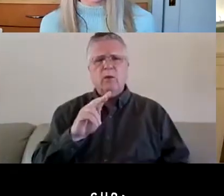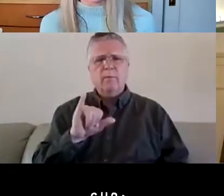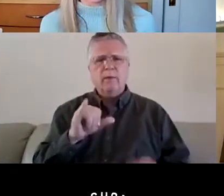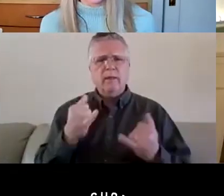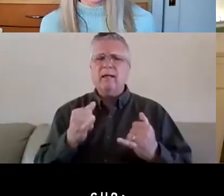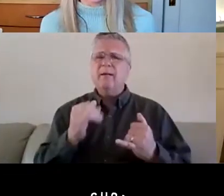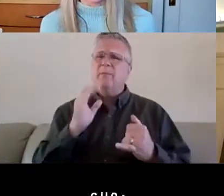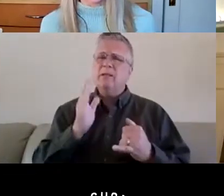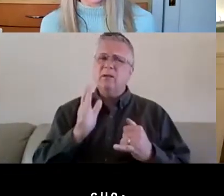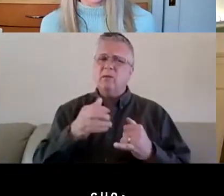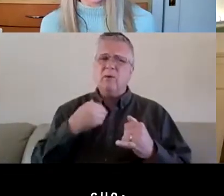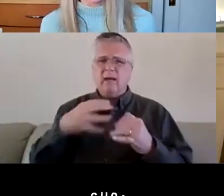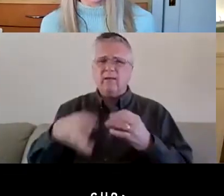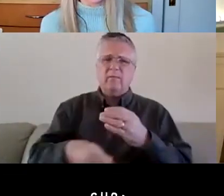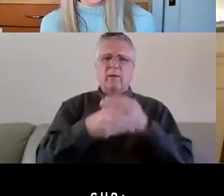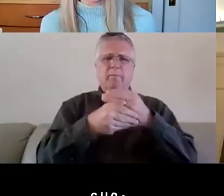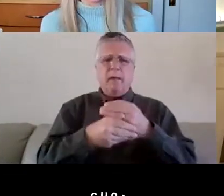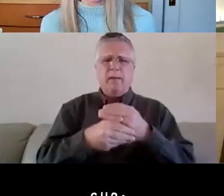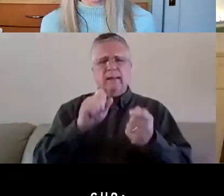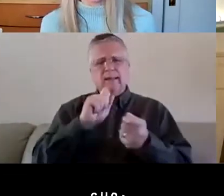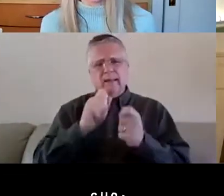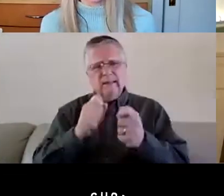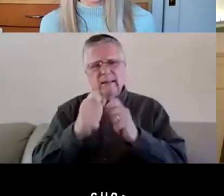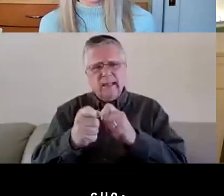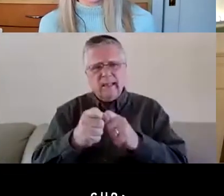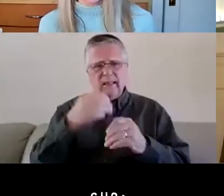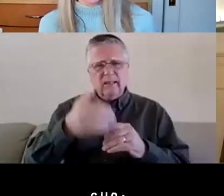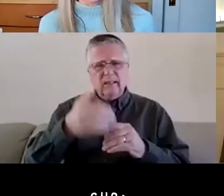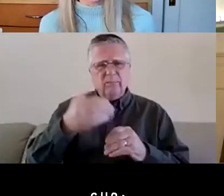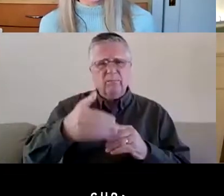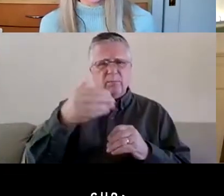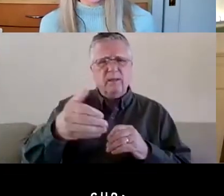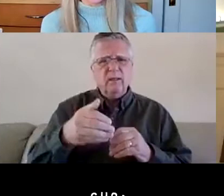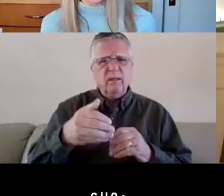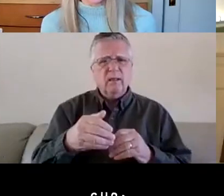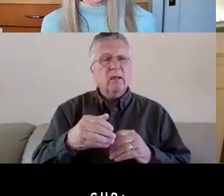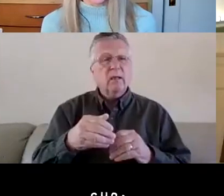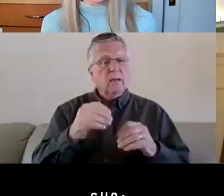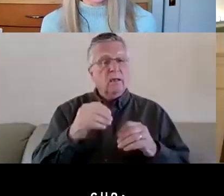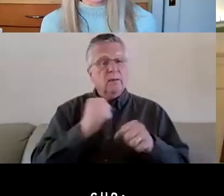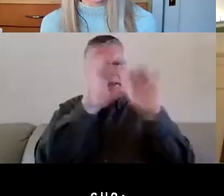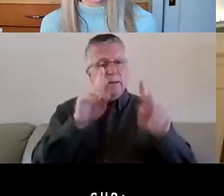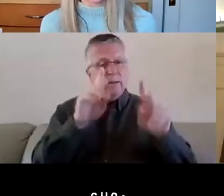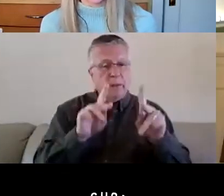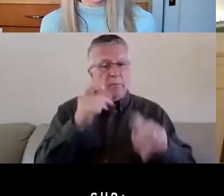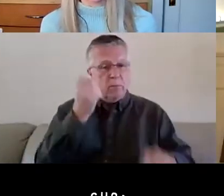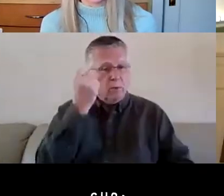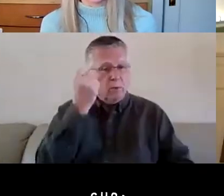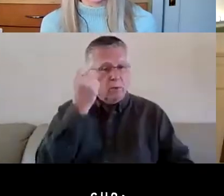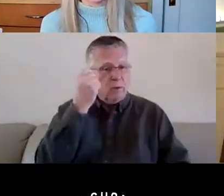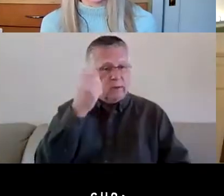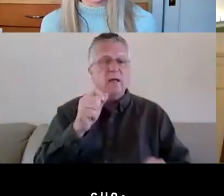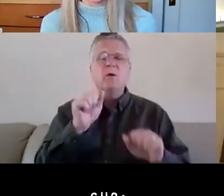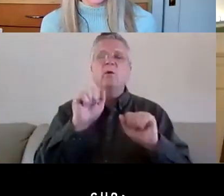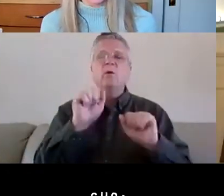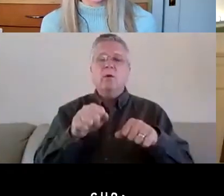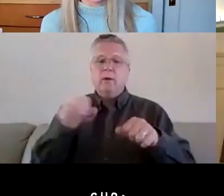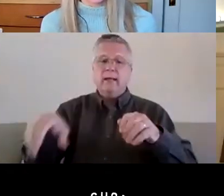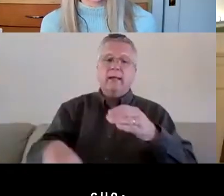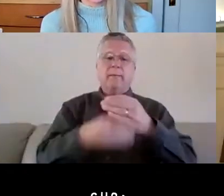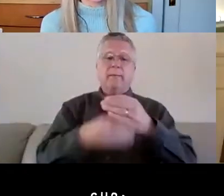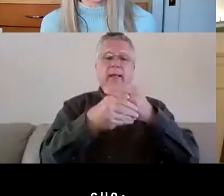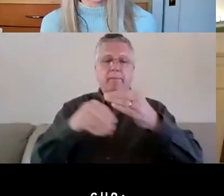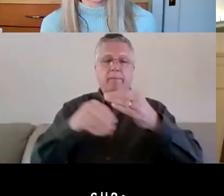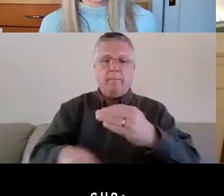and some changes in the works, so that people understand that and that there still will be room for amendments prior to